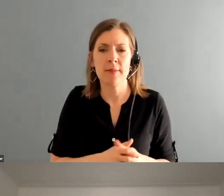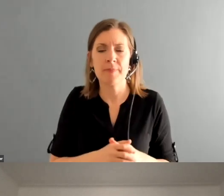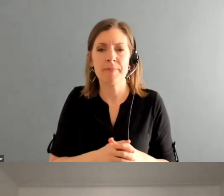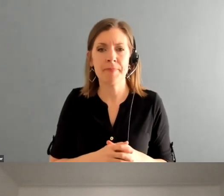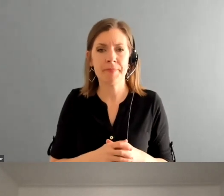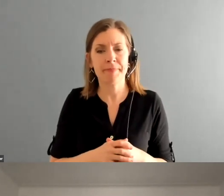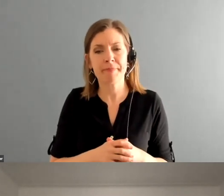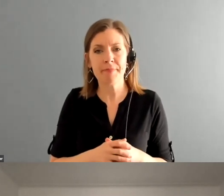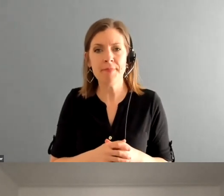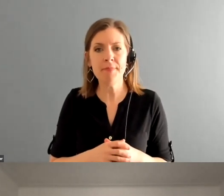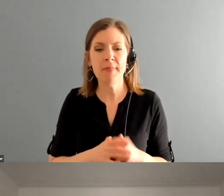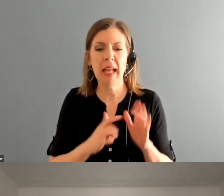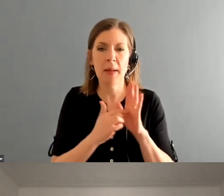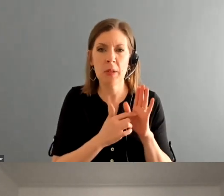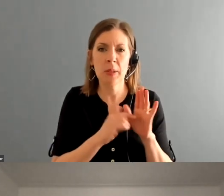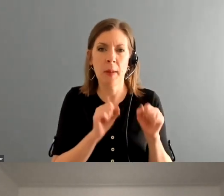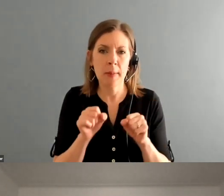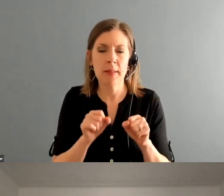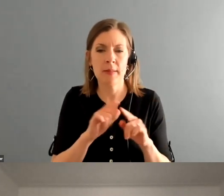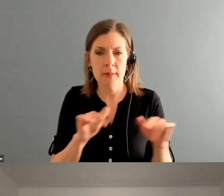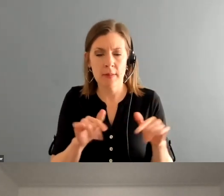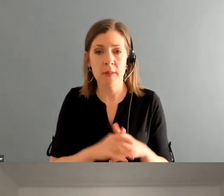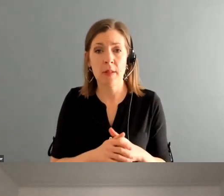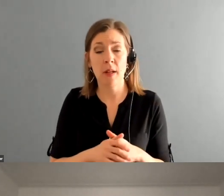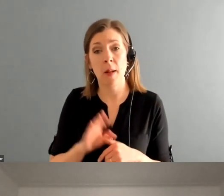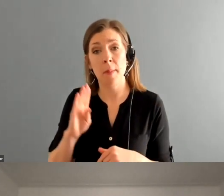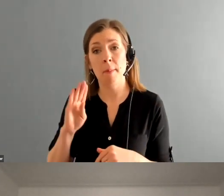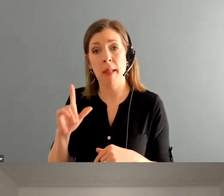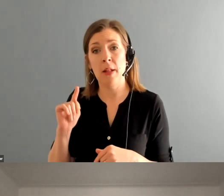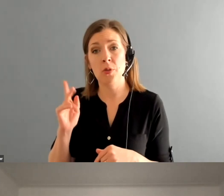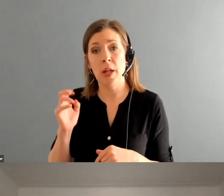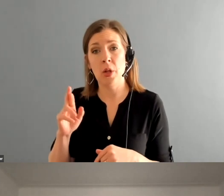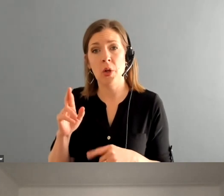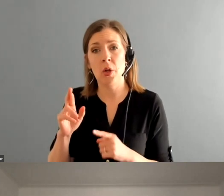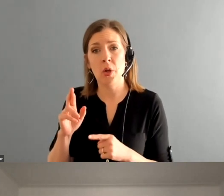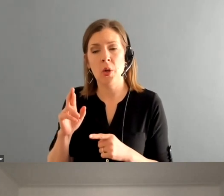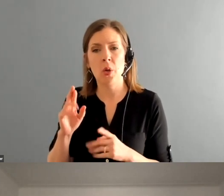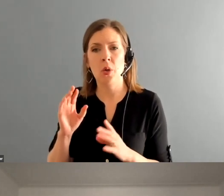possibilities and so forth. And on the other hand, we have Bill Traylor, where there's